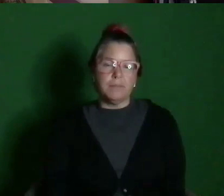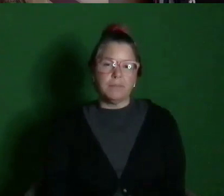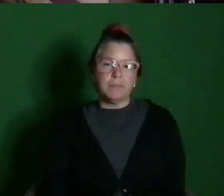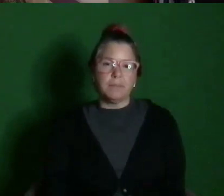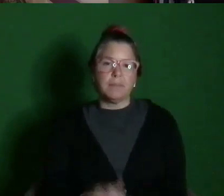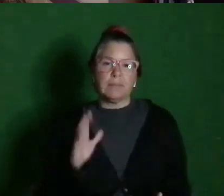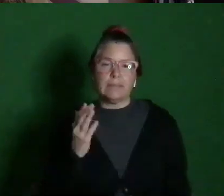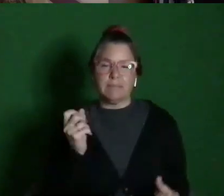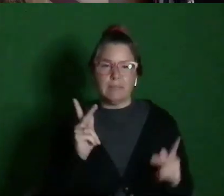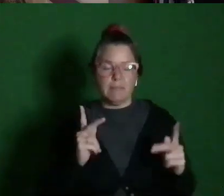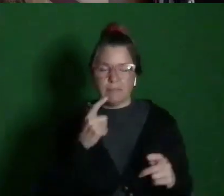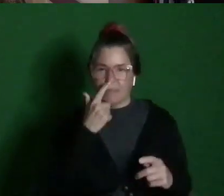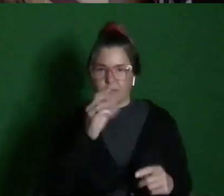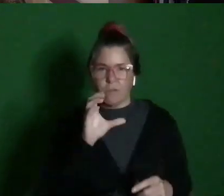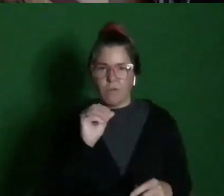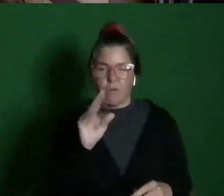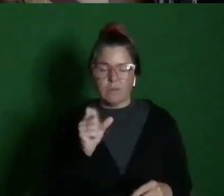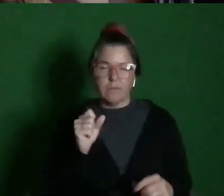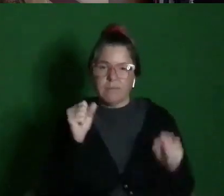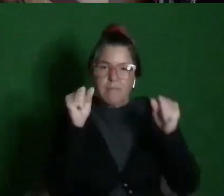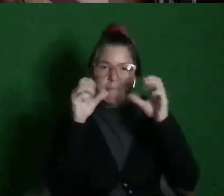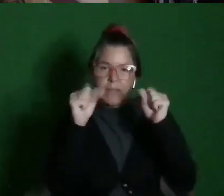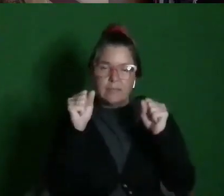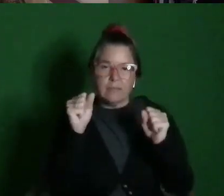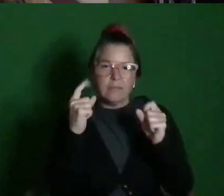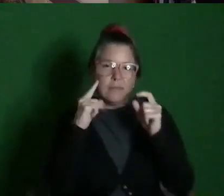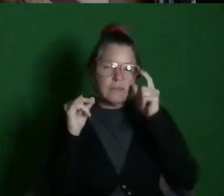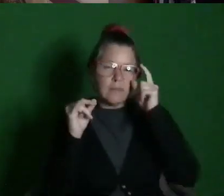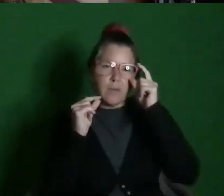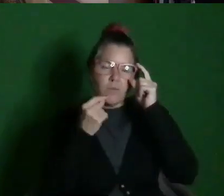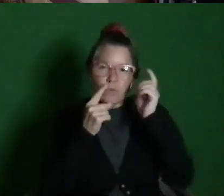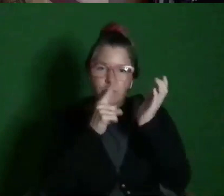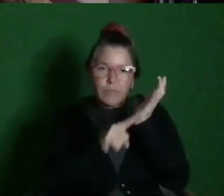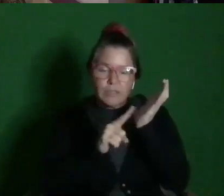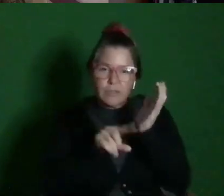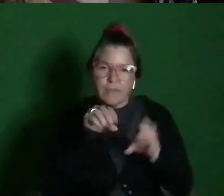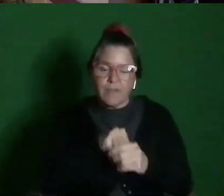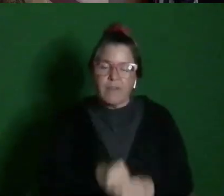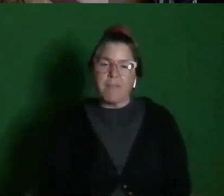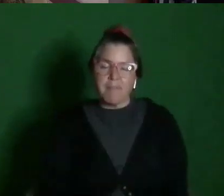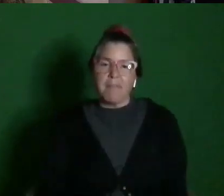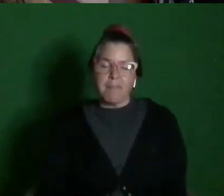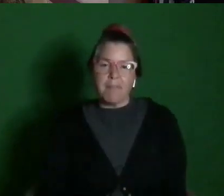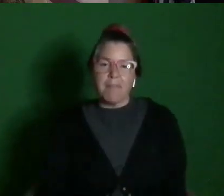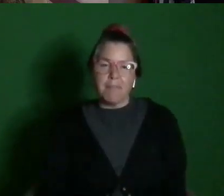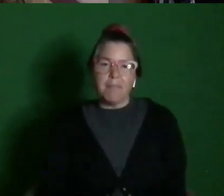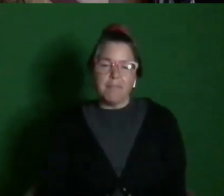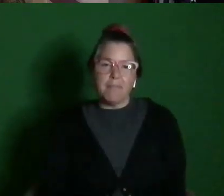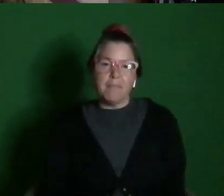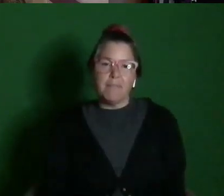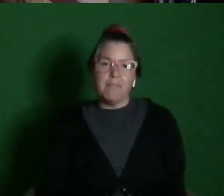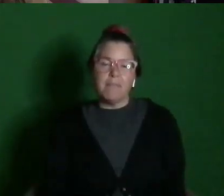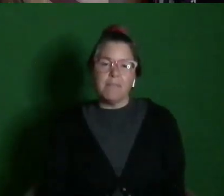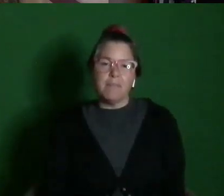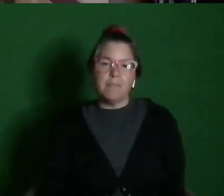y'all are really interested in corals, and I think that's amazing. It sounds like there's a lot of really cool research out there. And definitely check out,